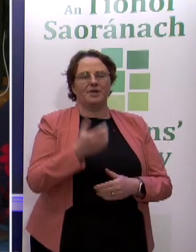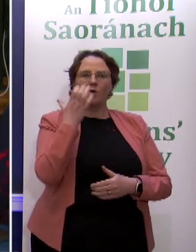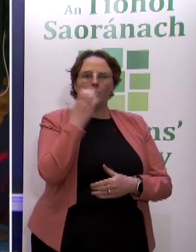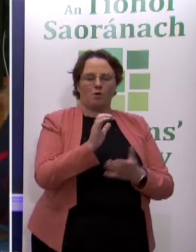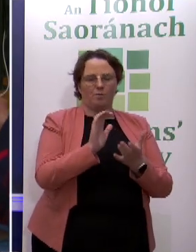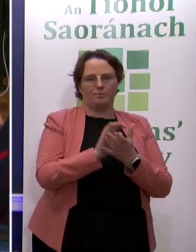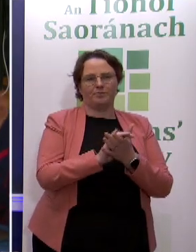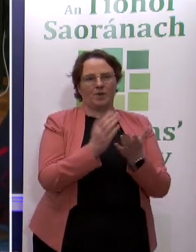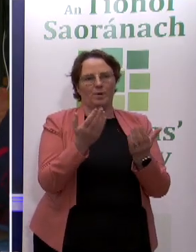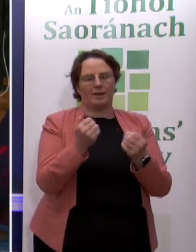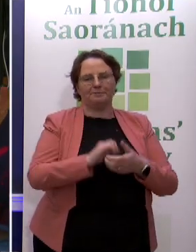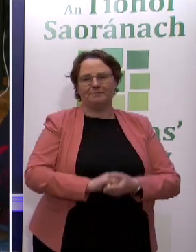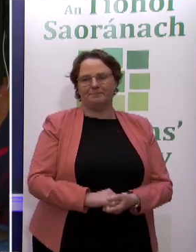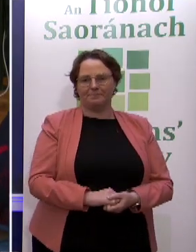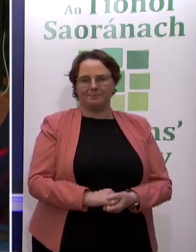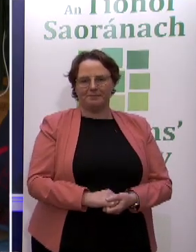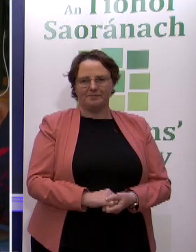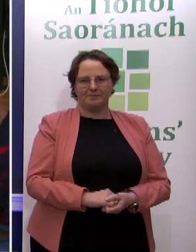welcome.